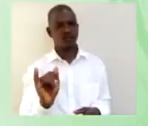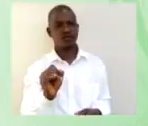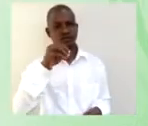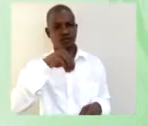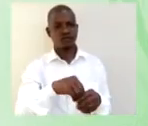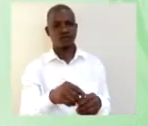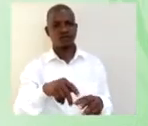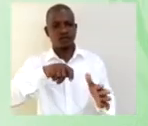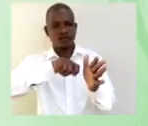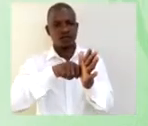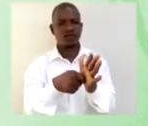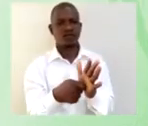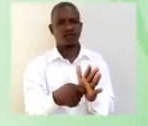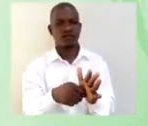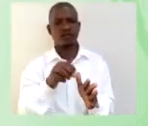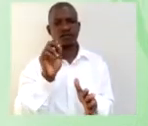EY in key,